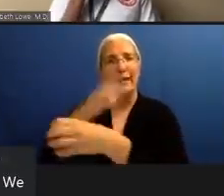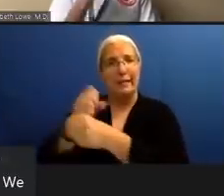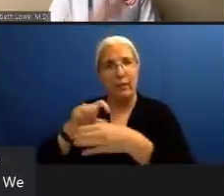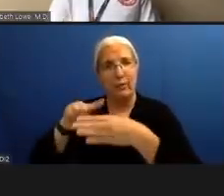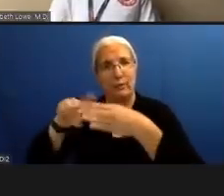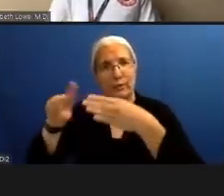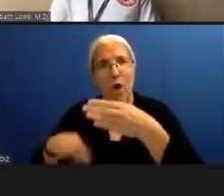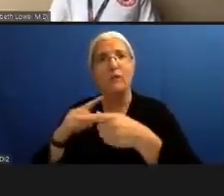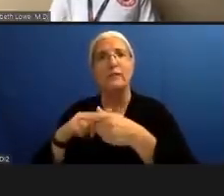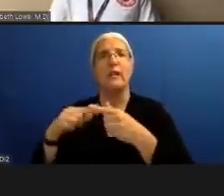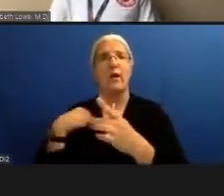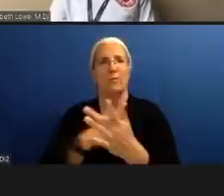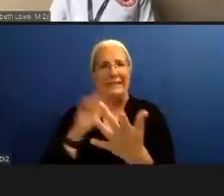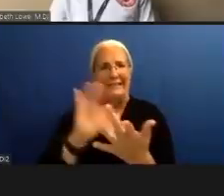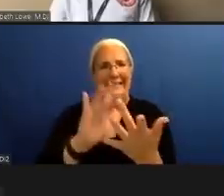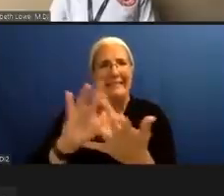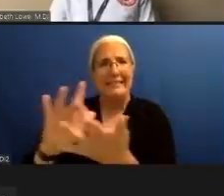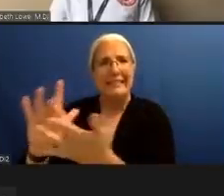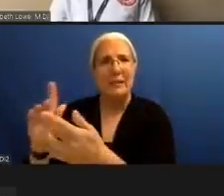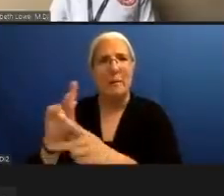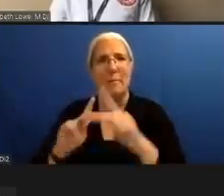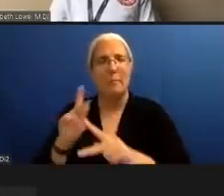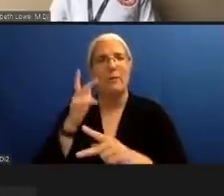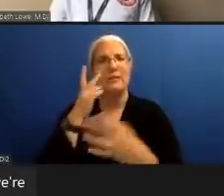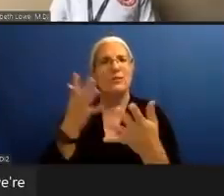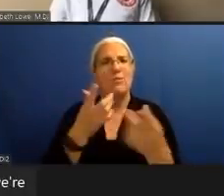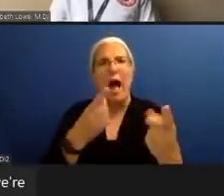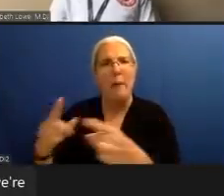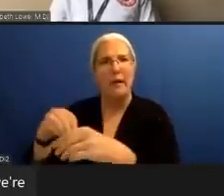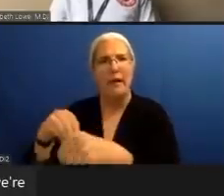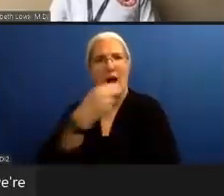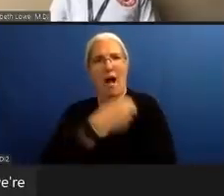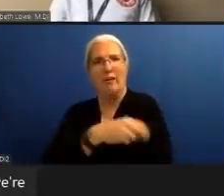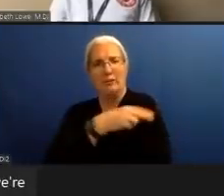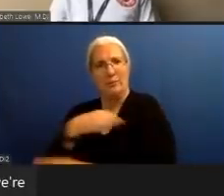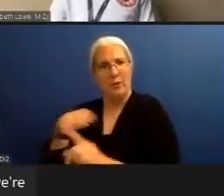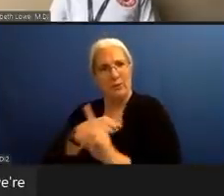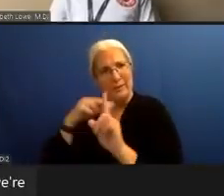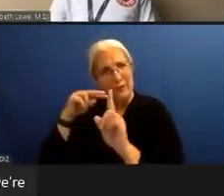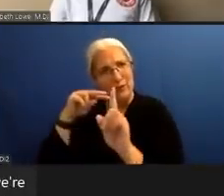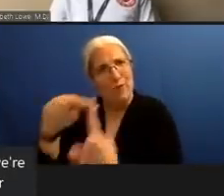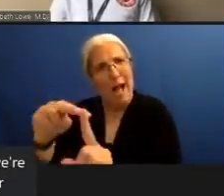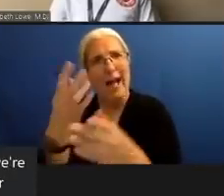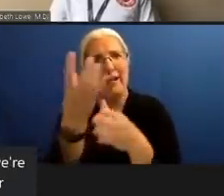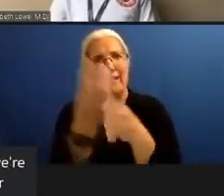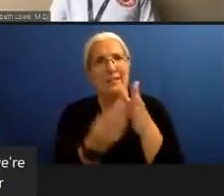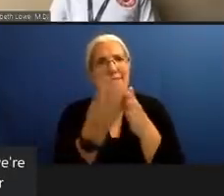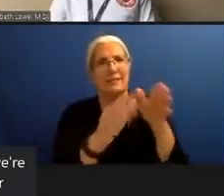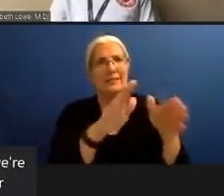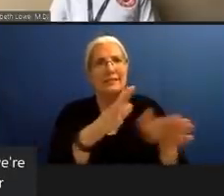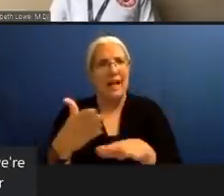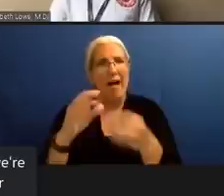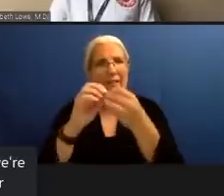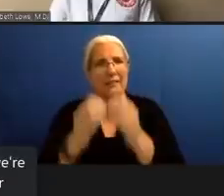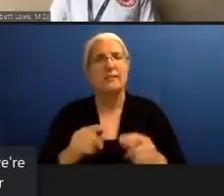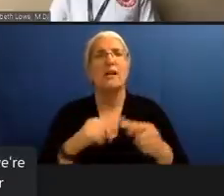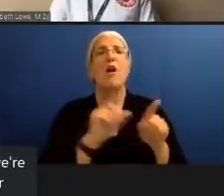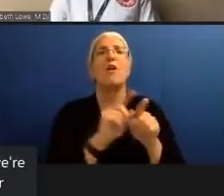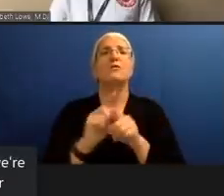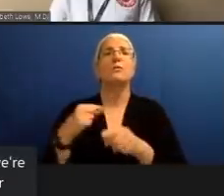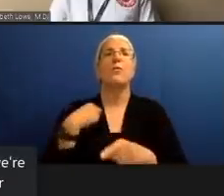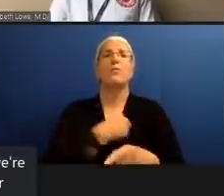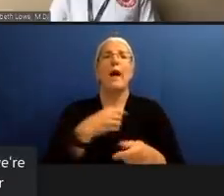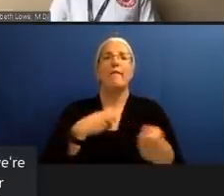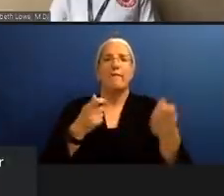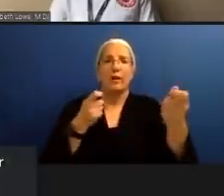in the hospitals. We're tracking our mortality. So we have control of the data because it begins at the grassroots. It begins